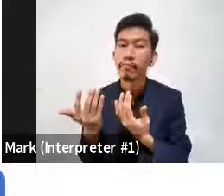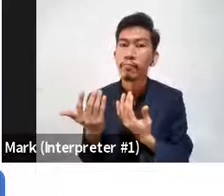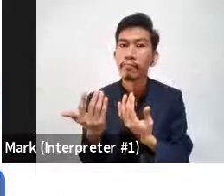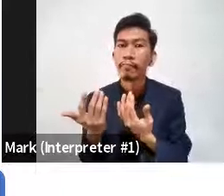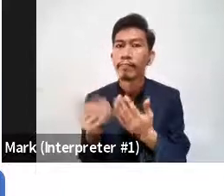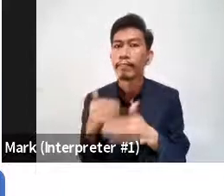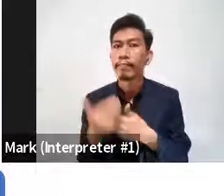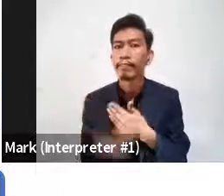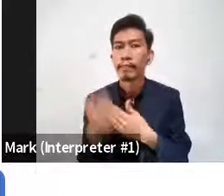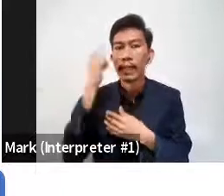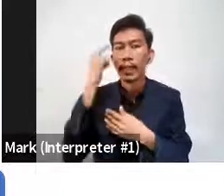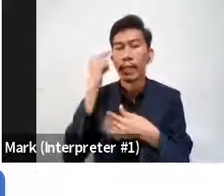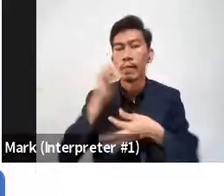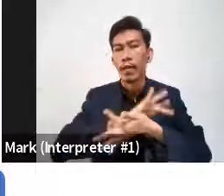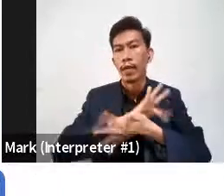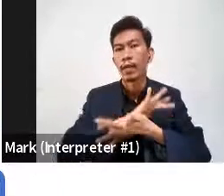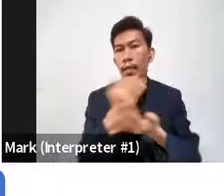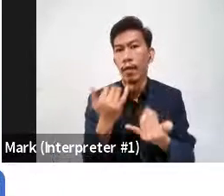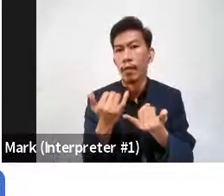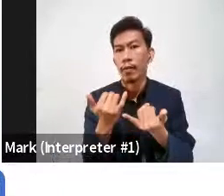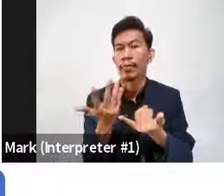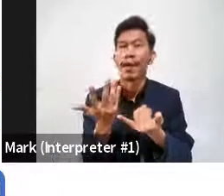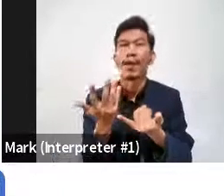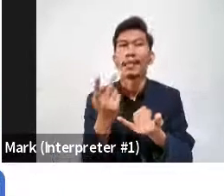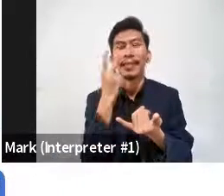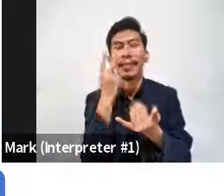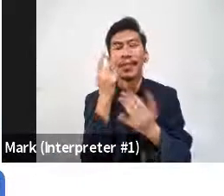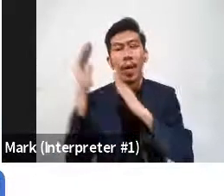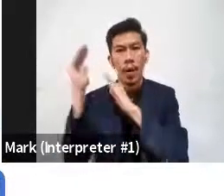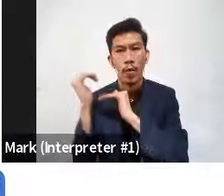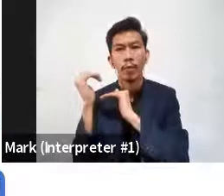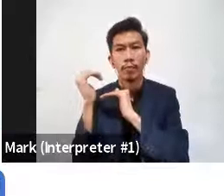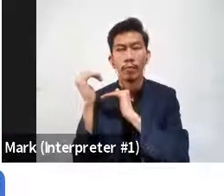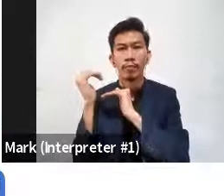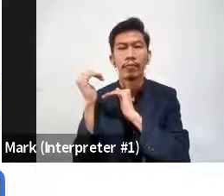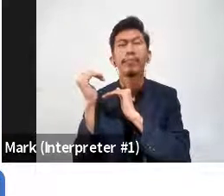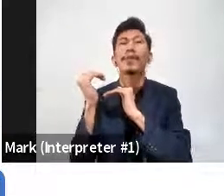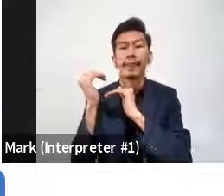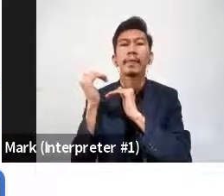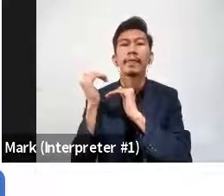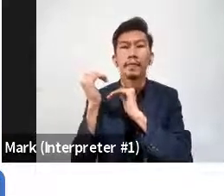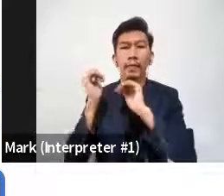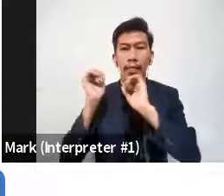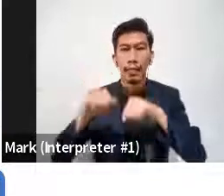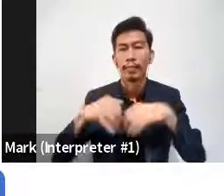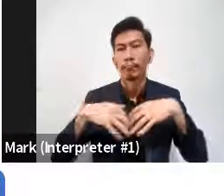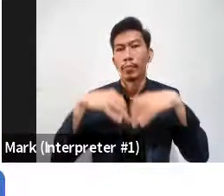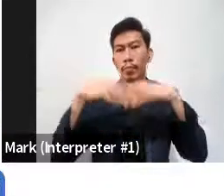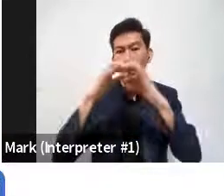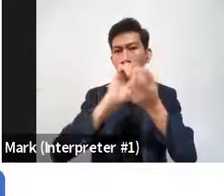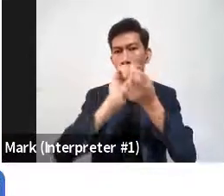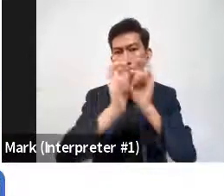So I think the pandemic provides a silver lining to do reprioritization, right?